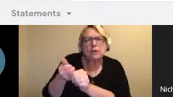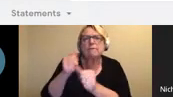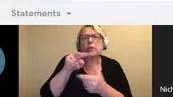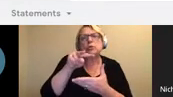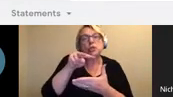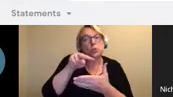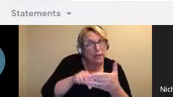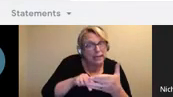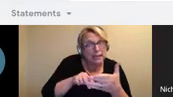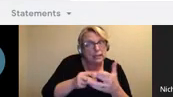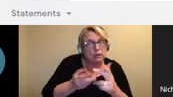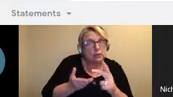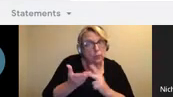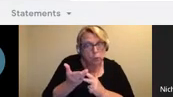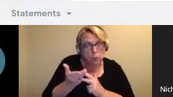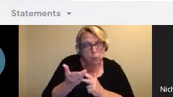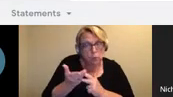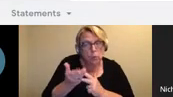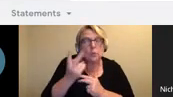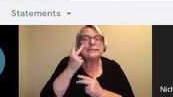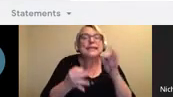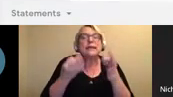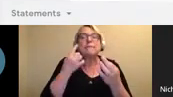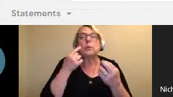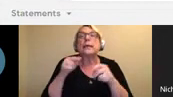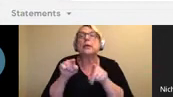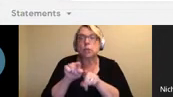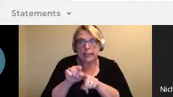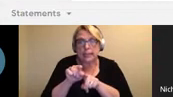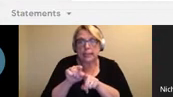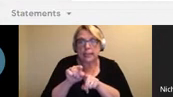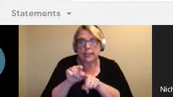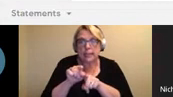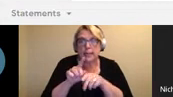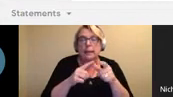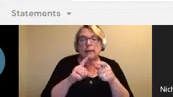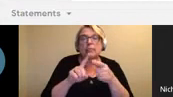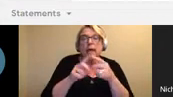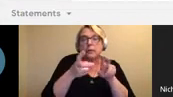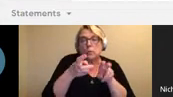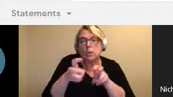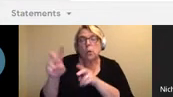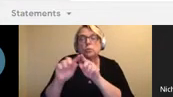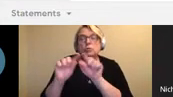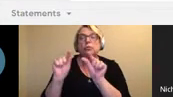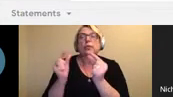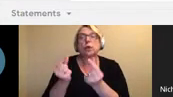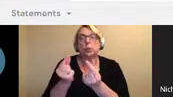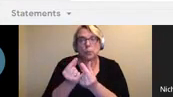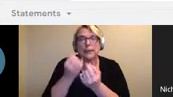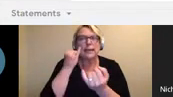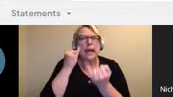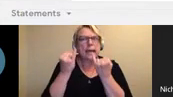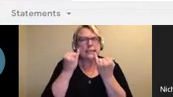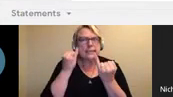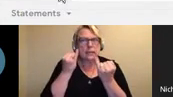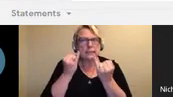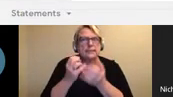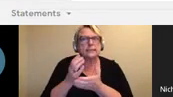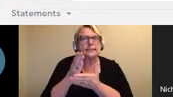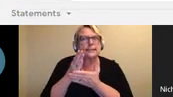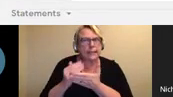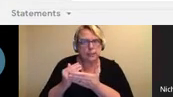agree with it. And then after that, I'll take us to the grouping ideas section where we'll look